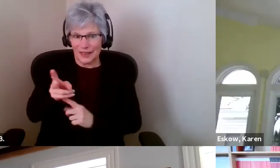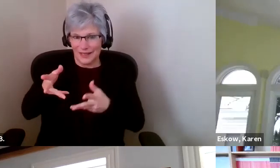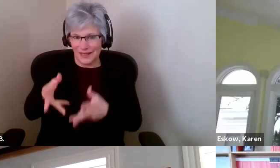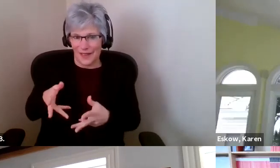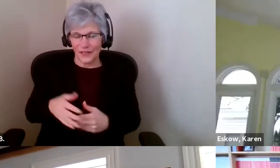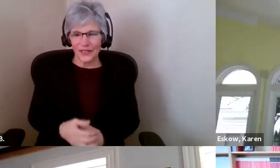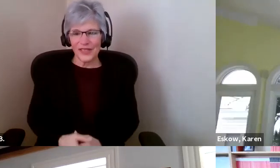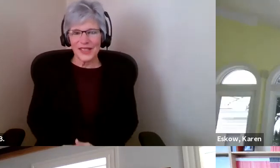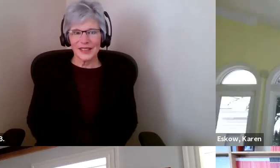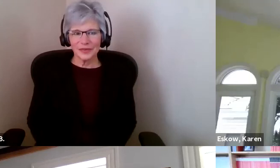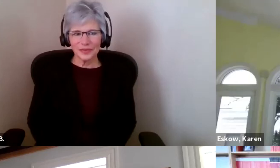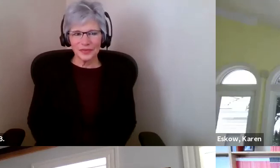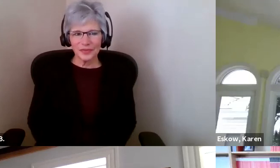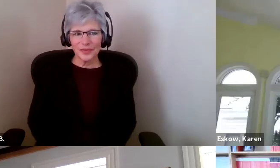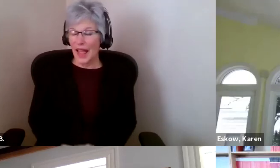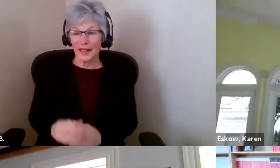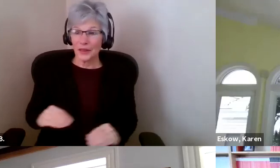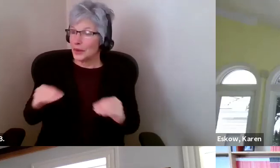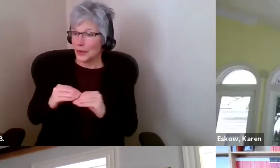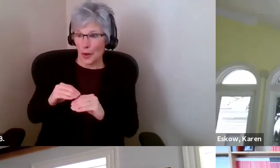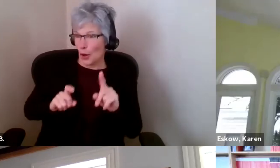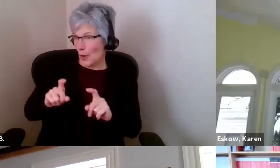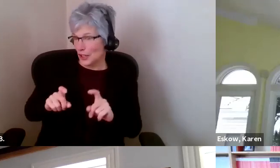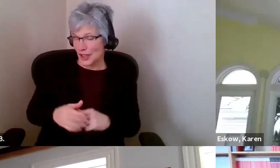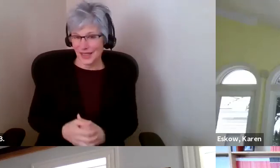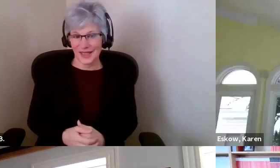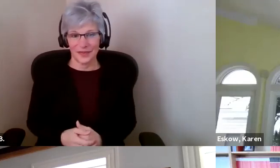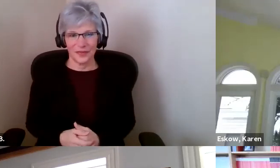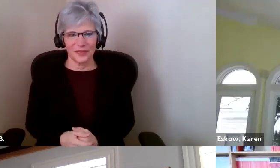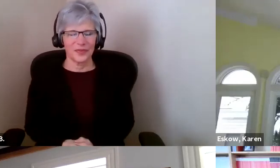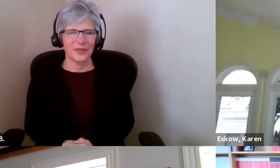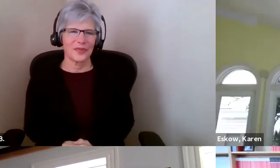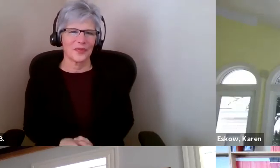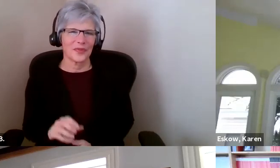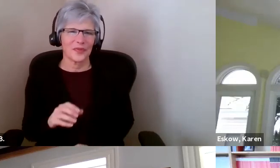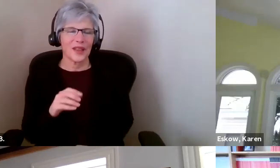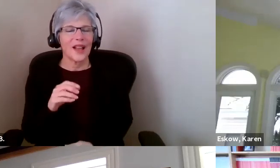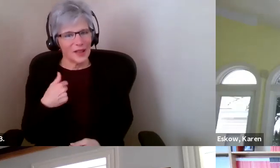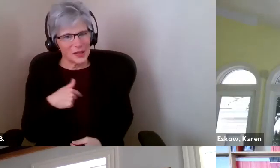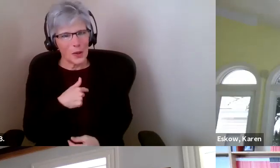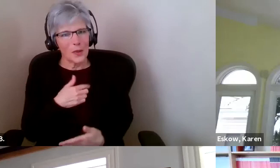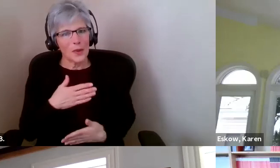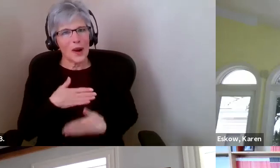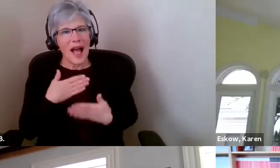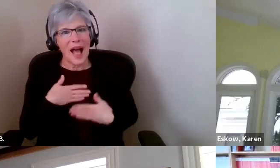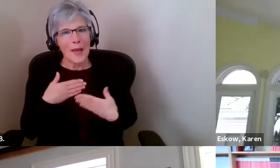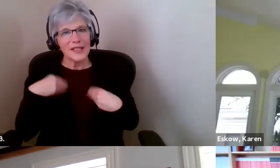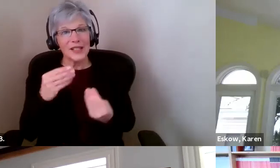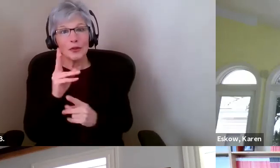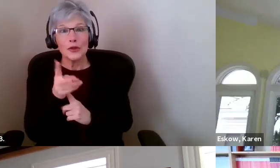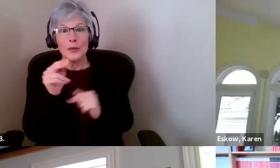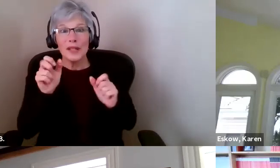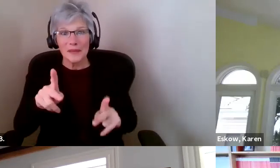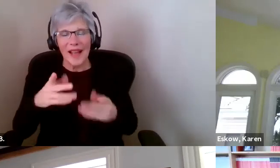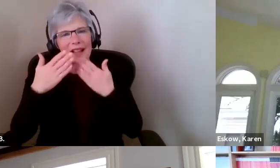And there were no other questions. All right. Well, we are more than happy to give you 2 minutes back. Thank you, everyone,